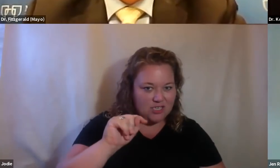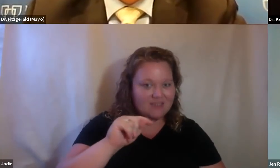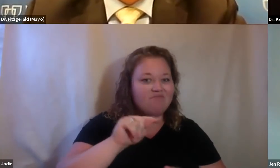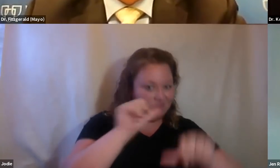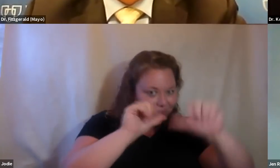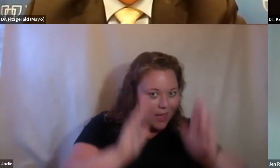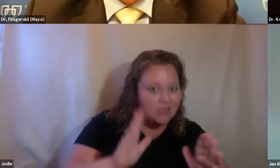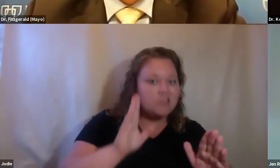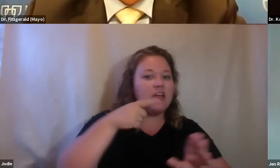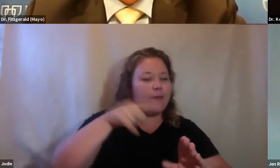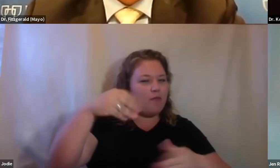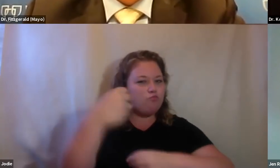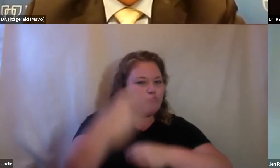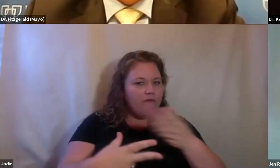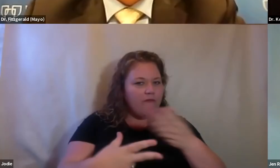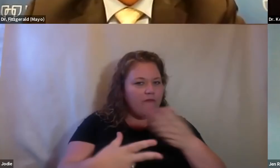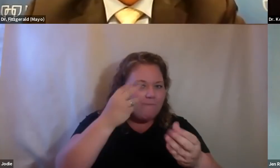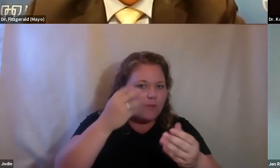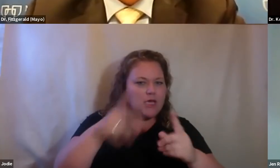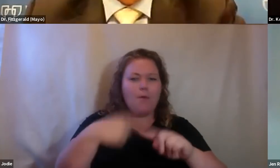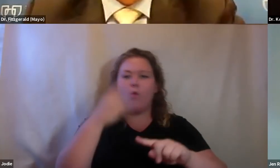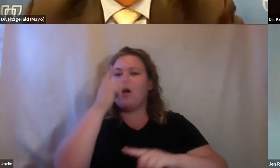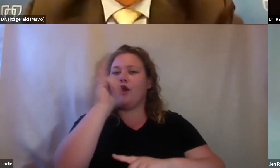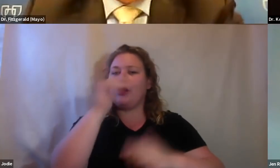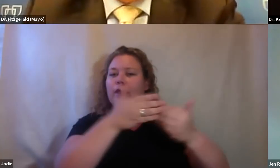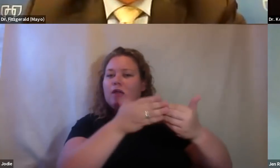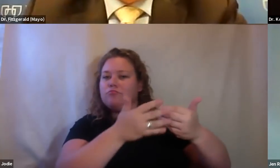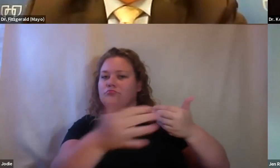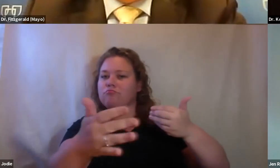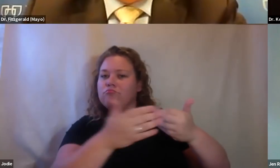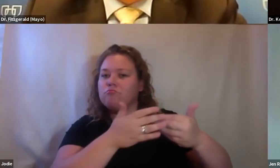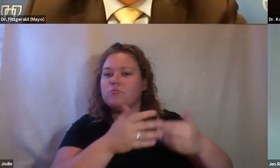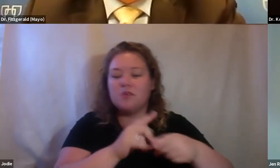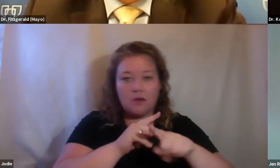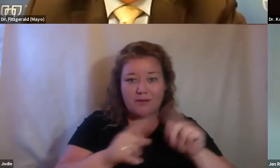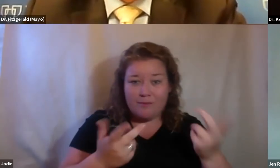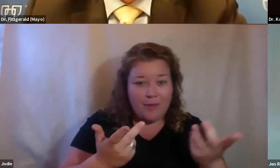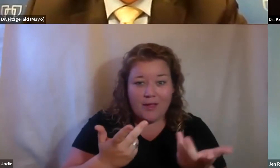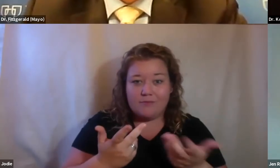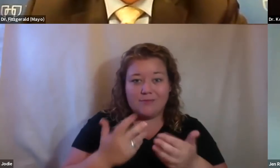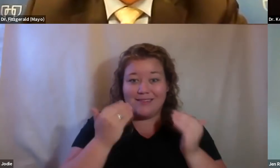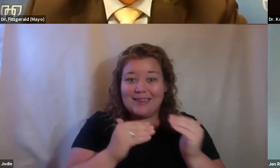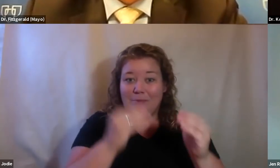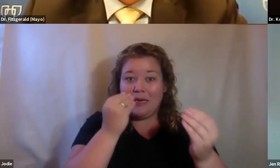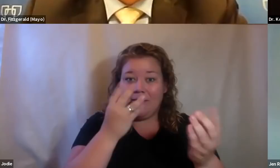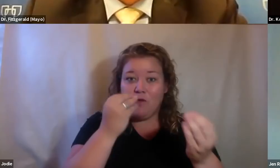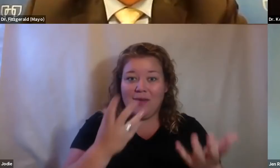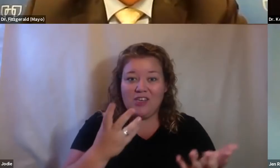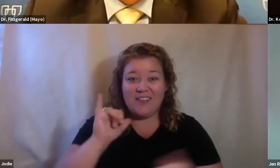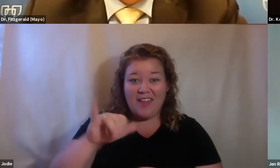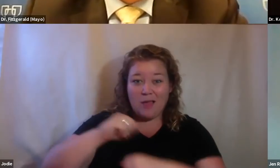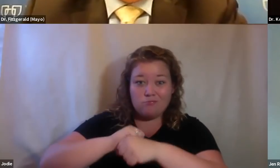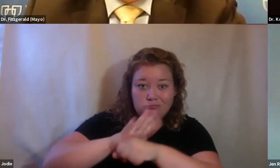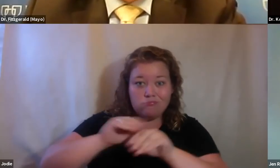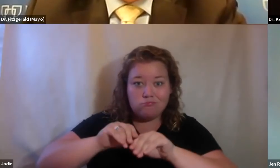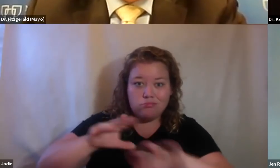go in future weeks, but some of that is limited. The nature of a pandemic is that you can have